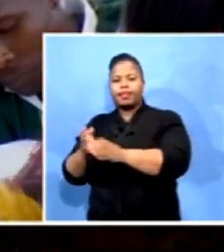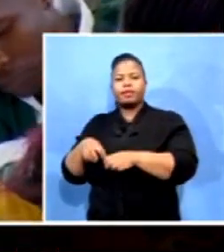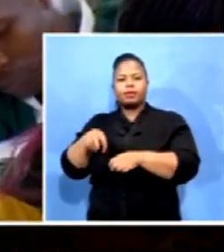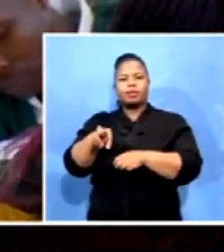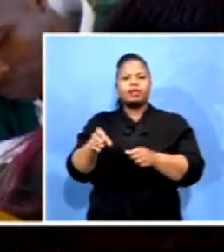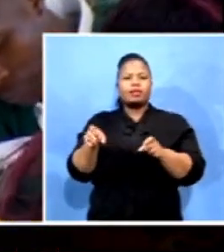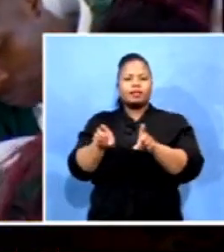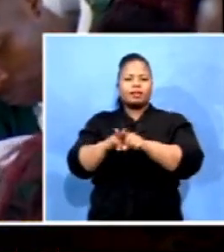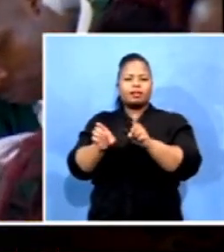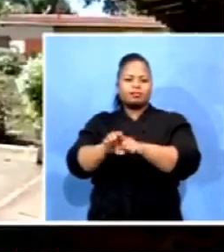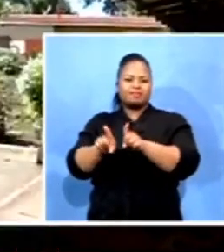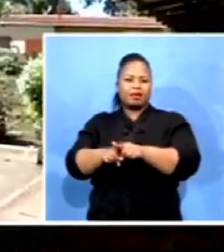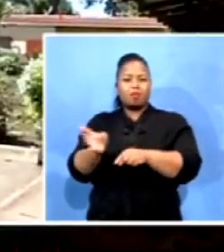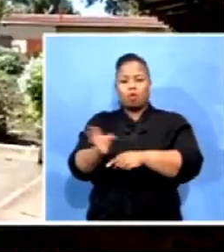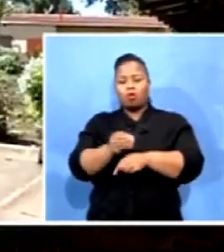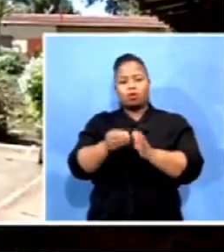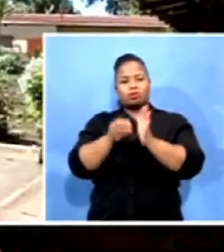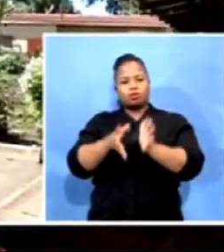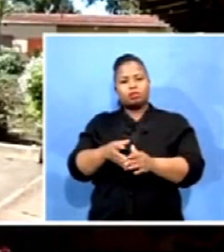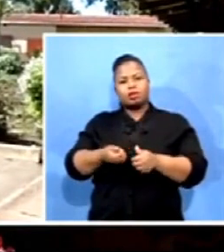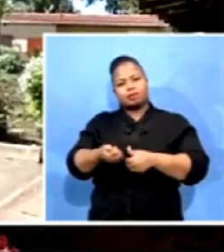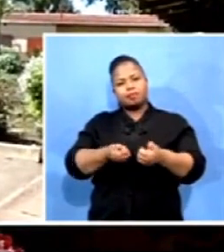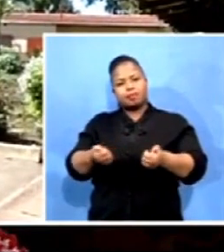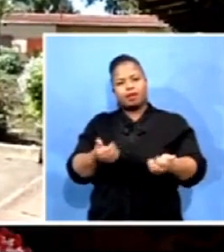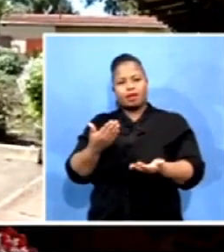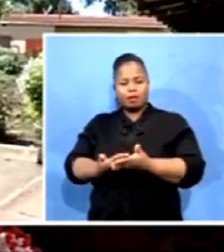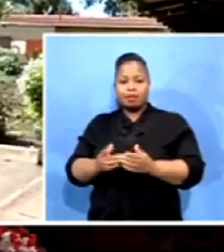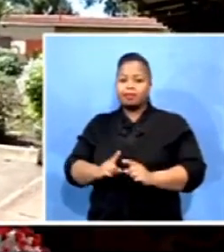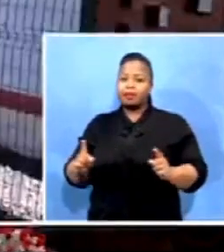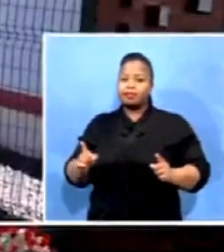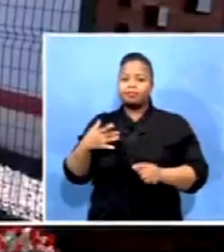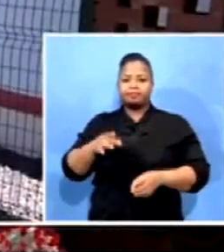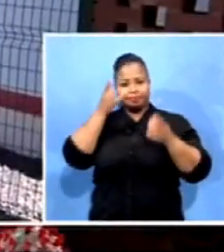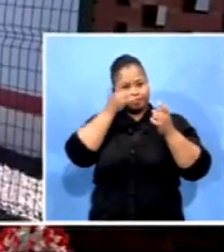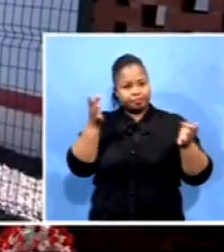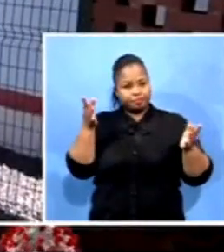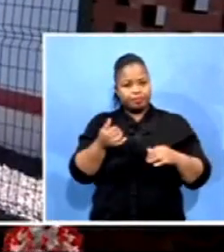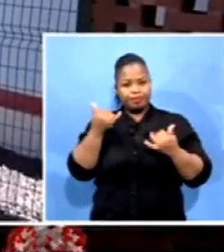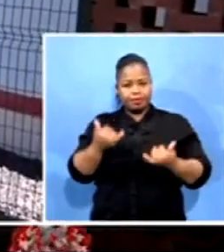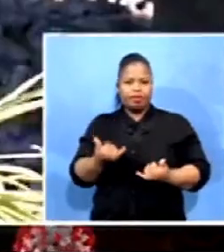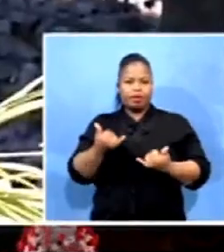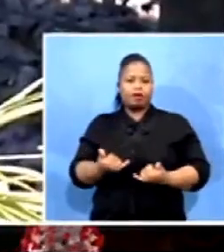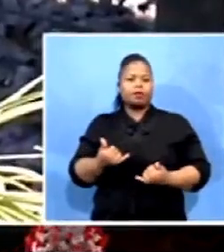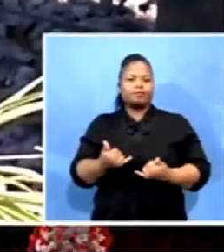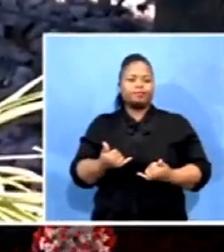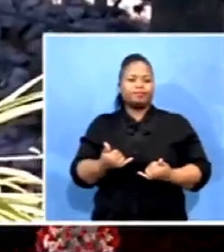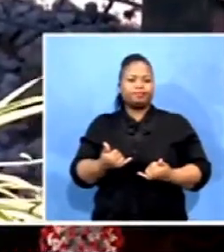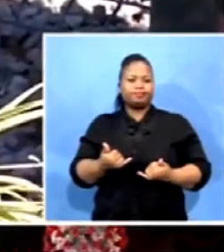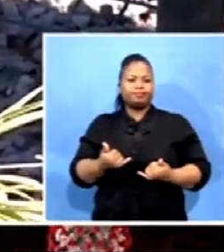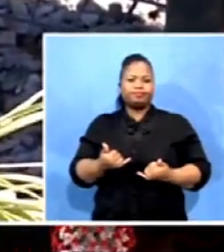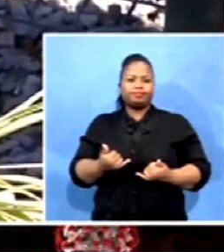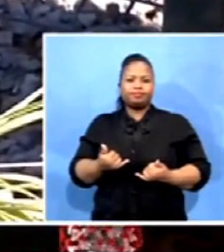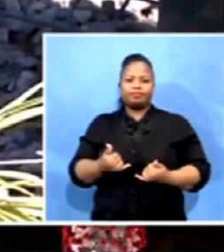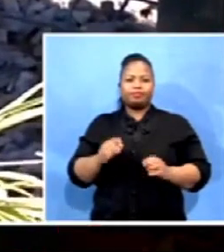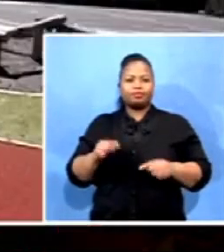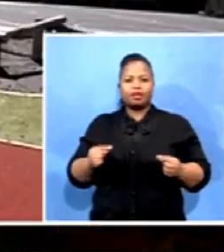the school. But I also do need to indicate that during this period, will not be required to procure a number of mobile classrooms